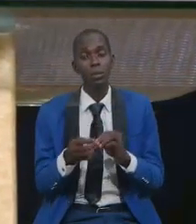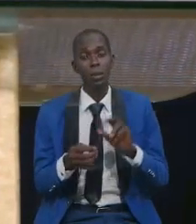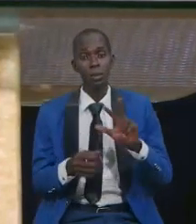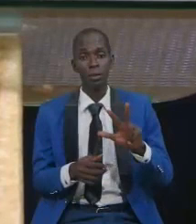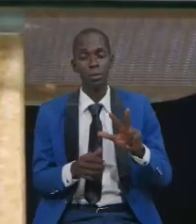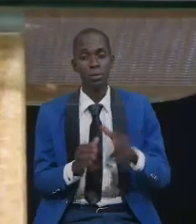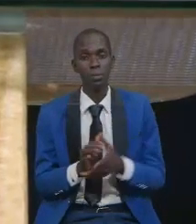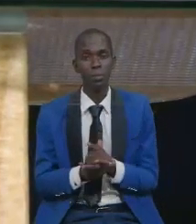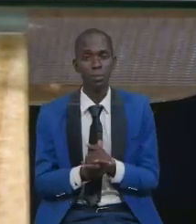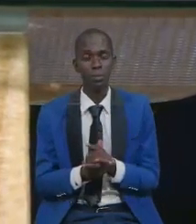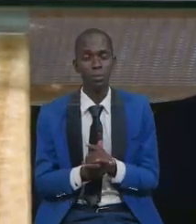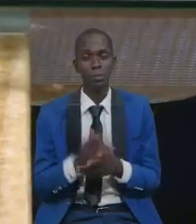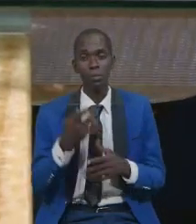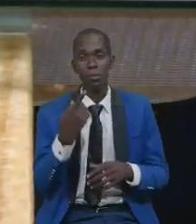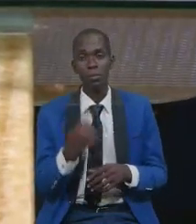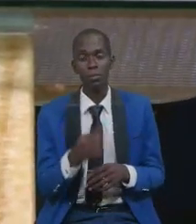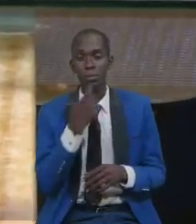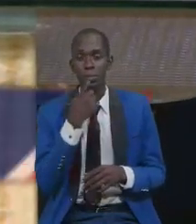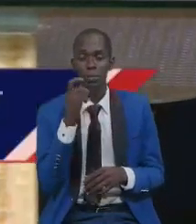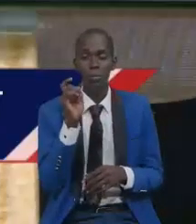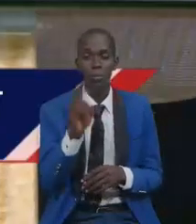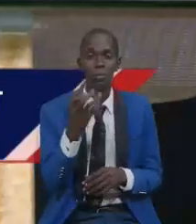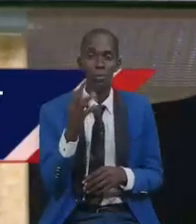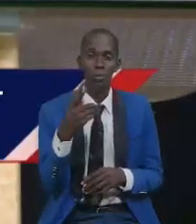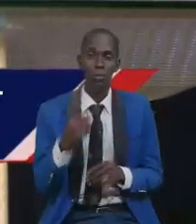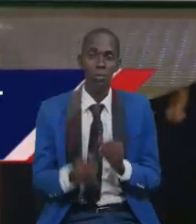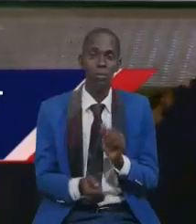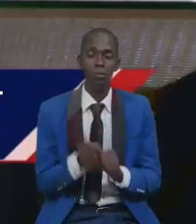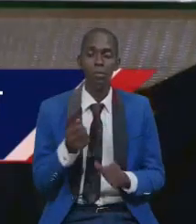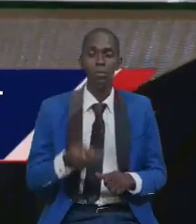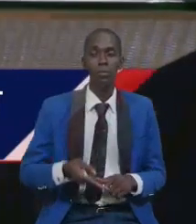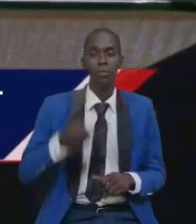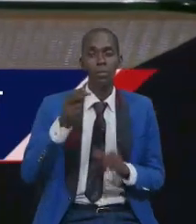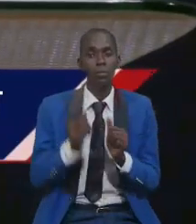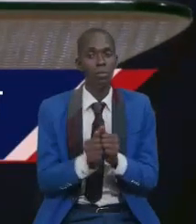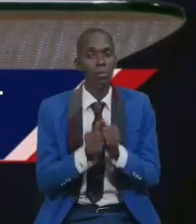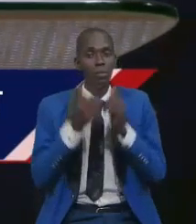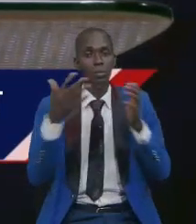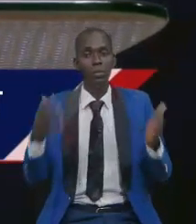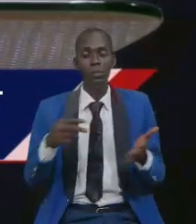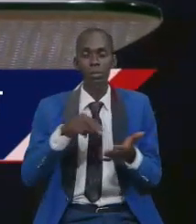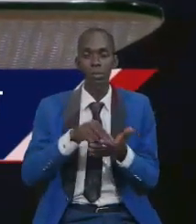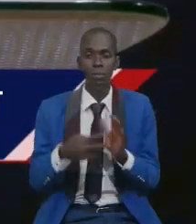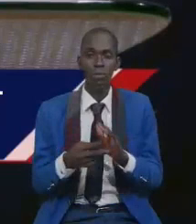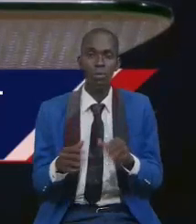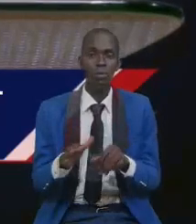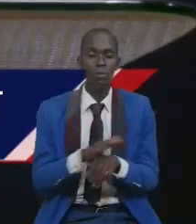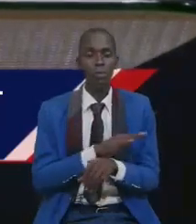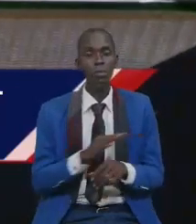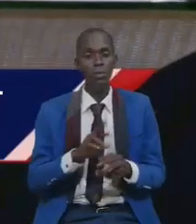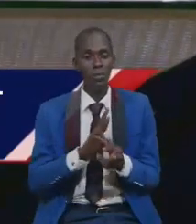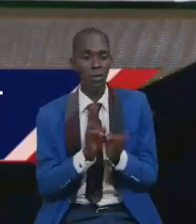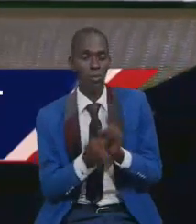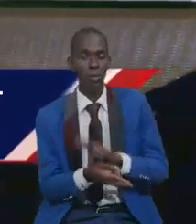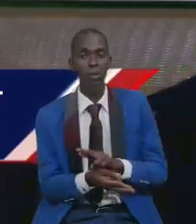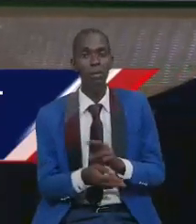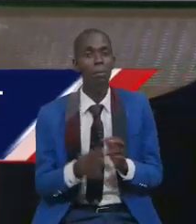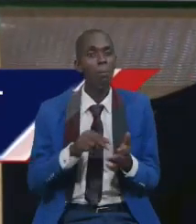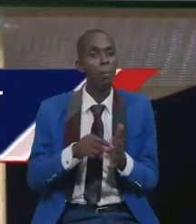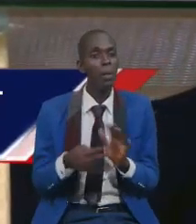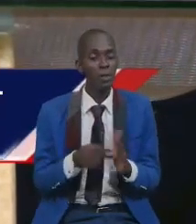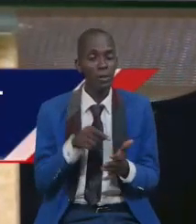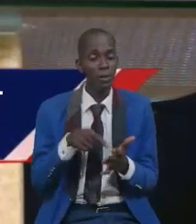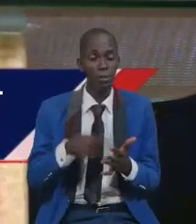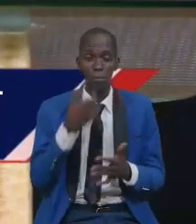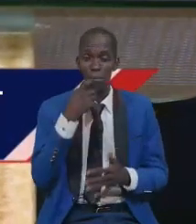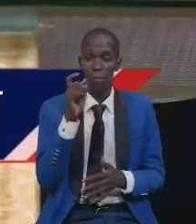looking at the decree of the most high without meaningful penitence. That is, this decree